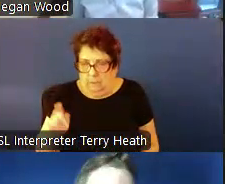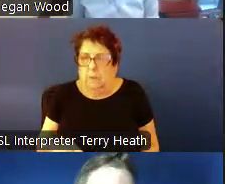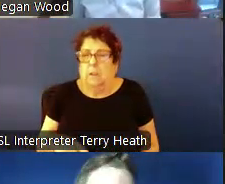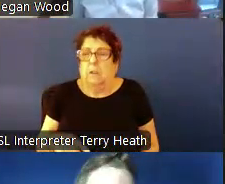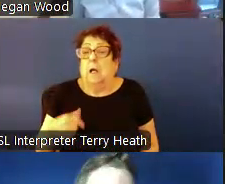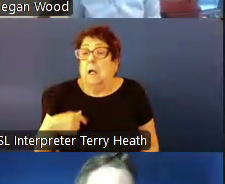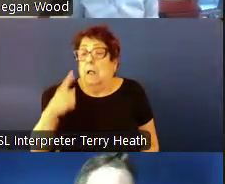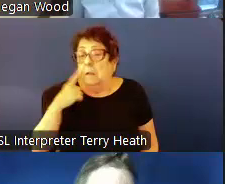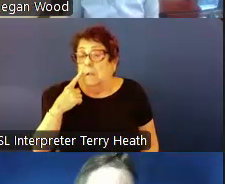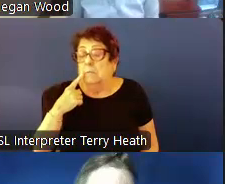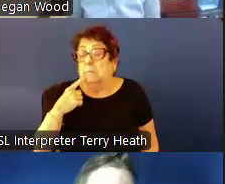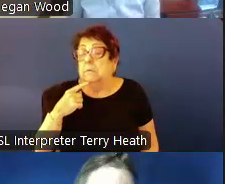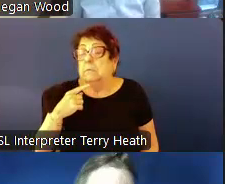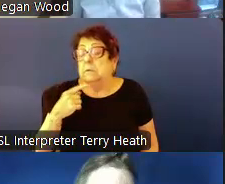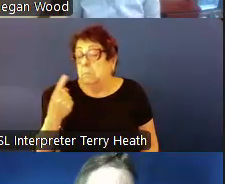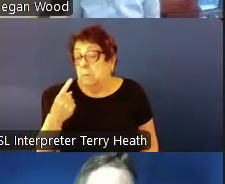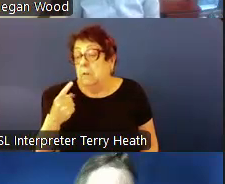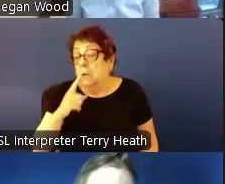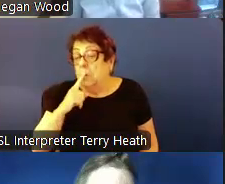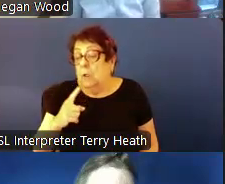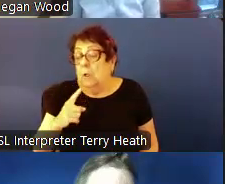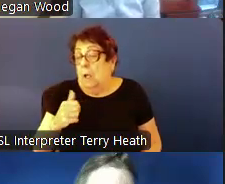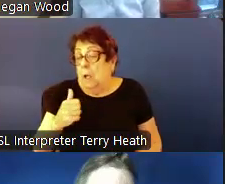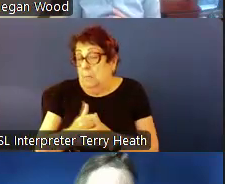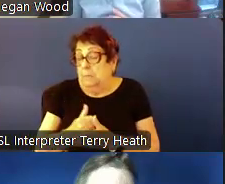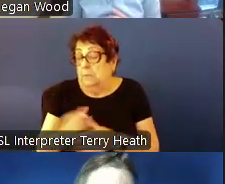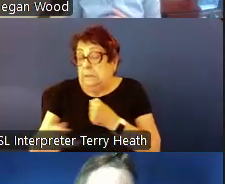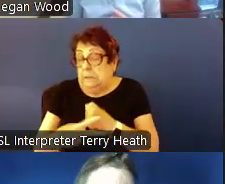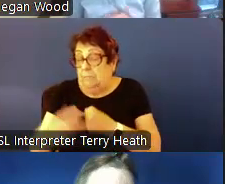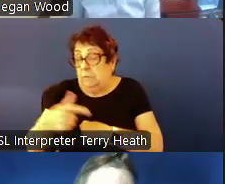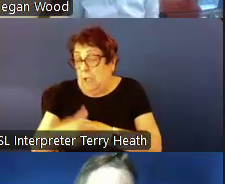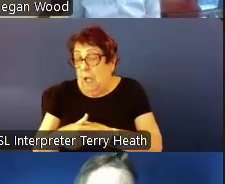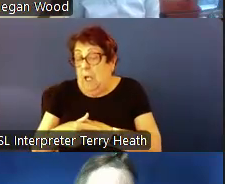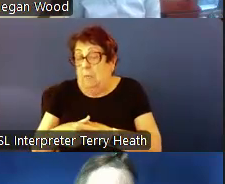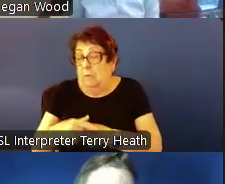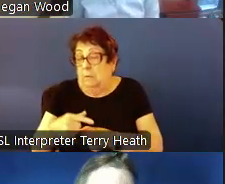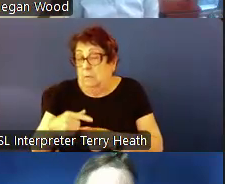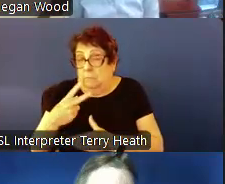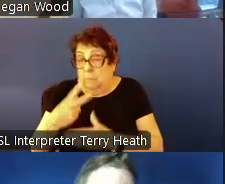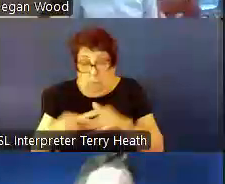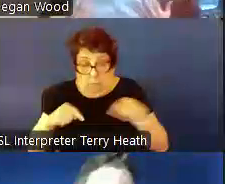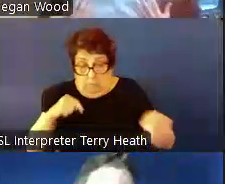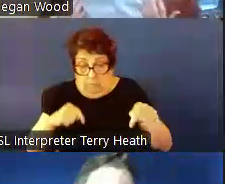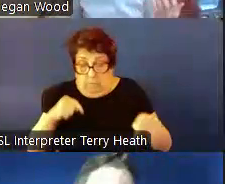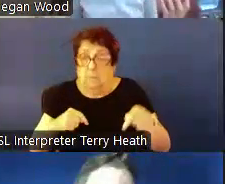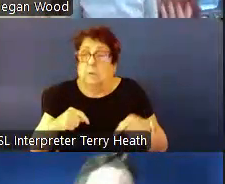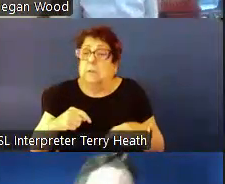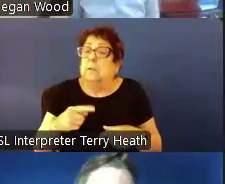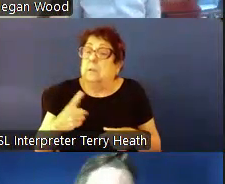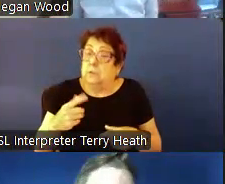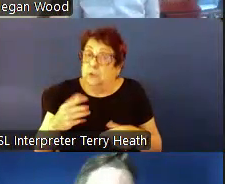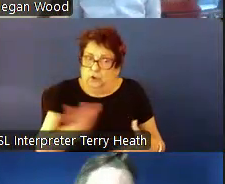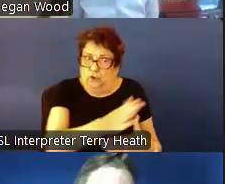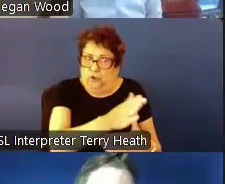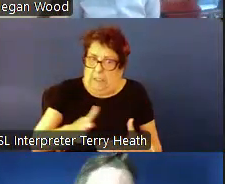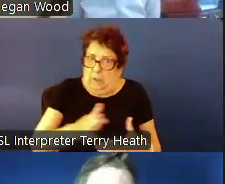time on both ends is to share information. If I happen to be in the Housing Authority building and I